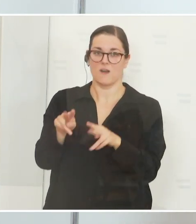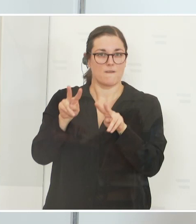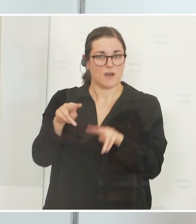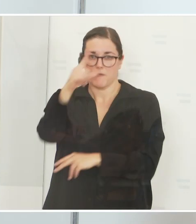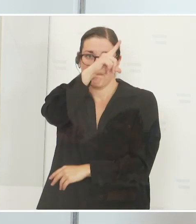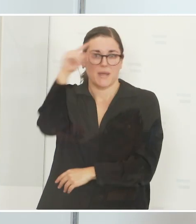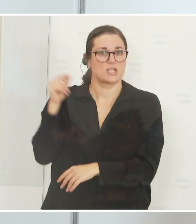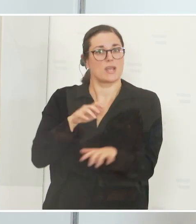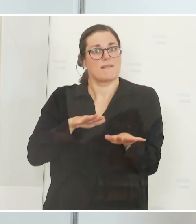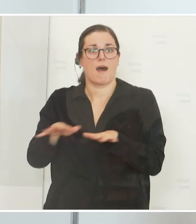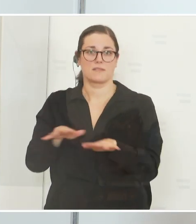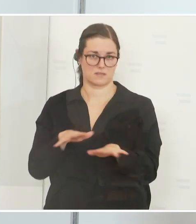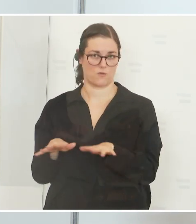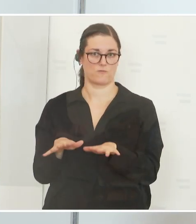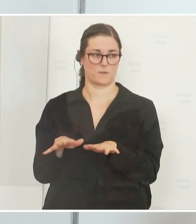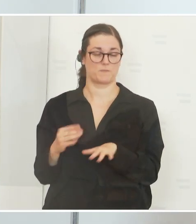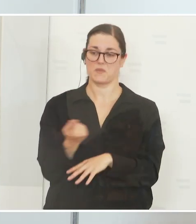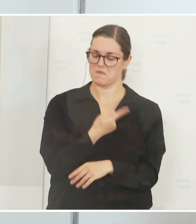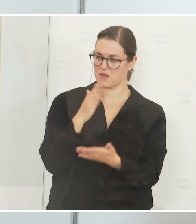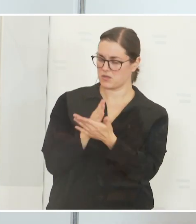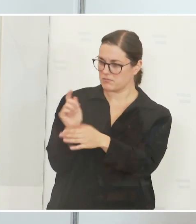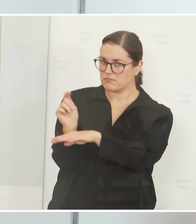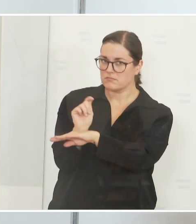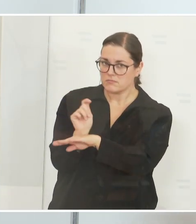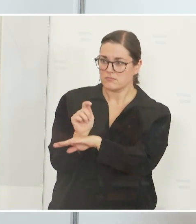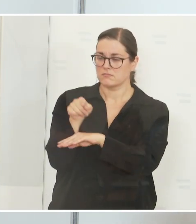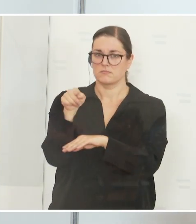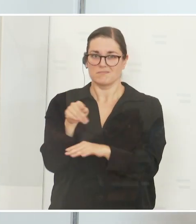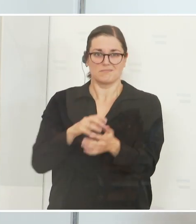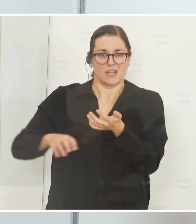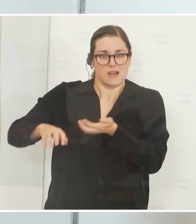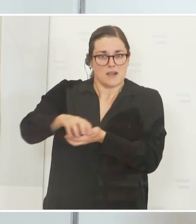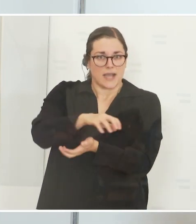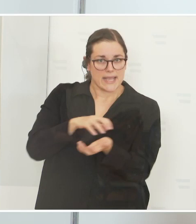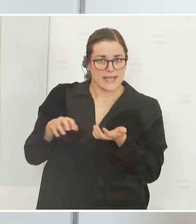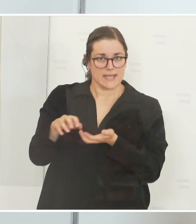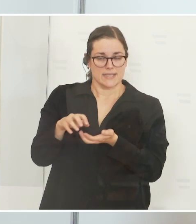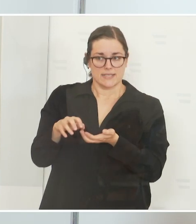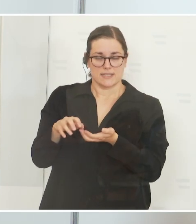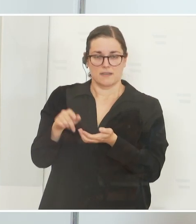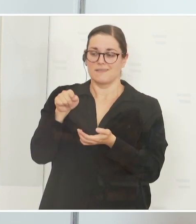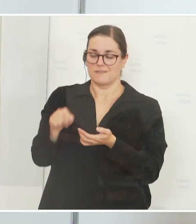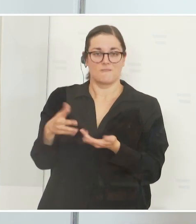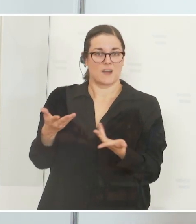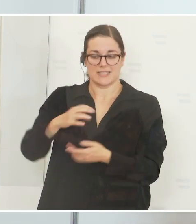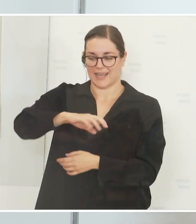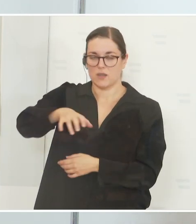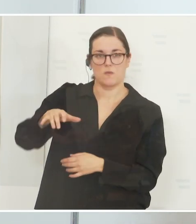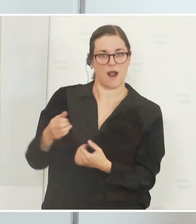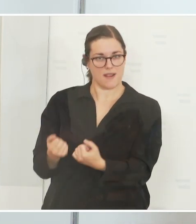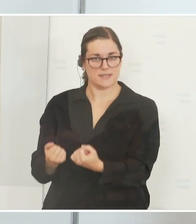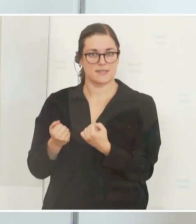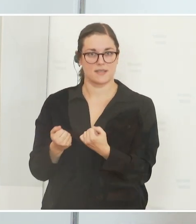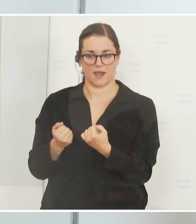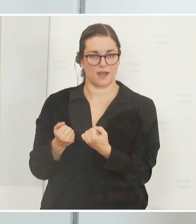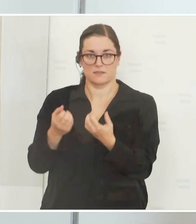catastrophe. We witnessed that domestic crisis became the crisis of regional security discussed at the